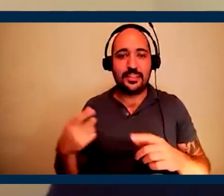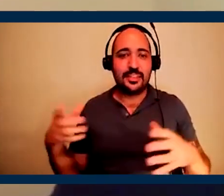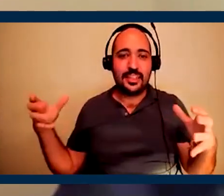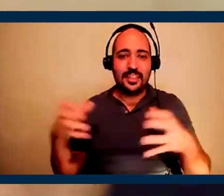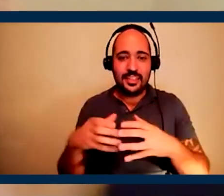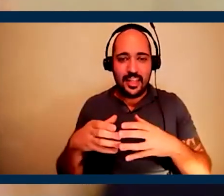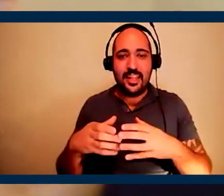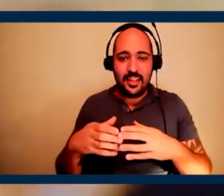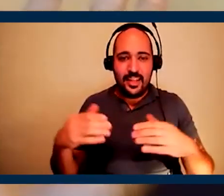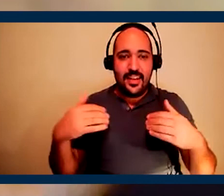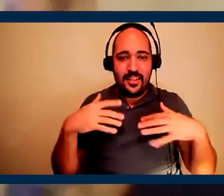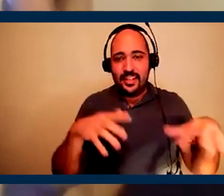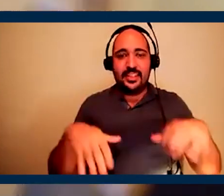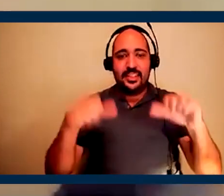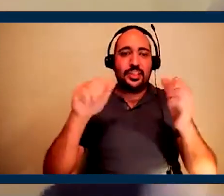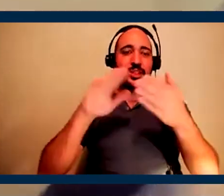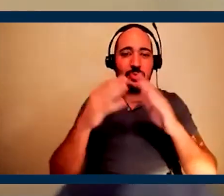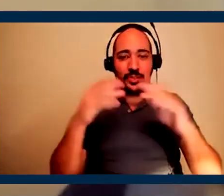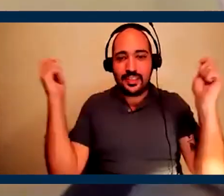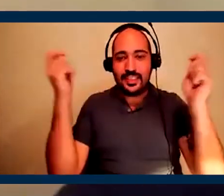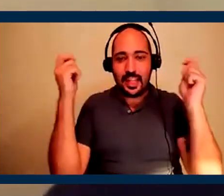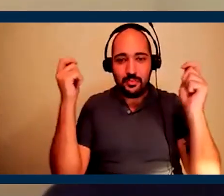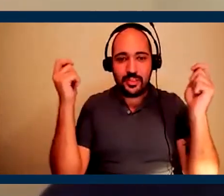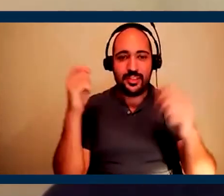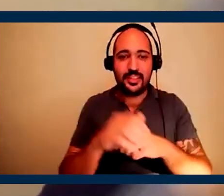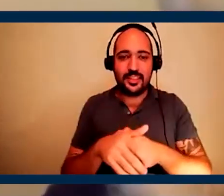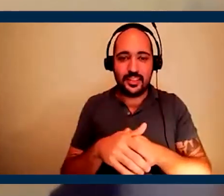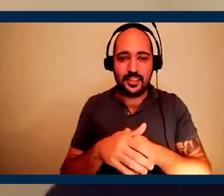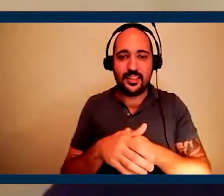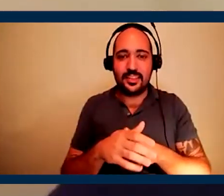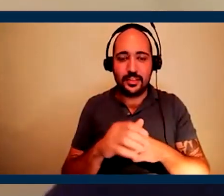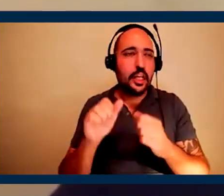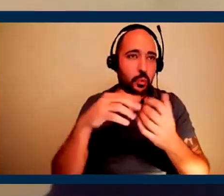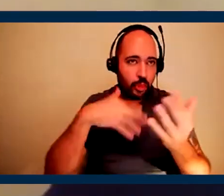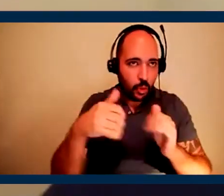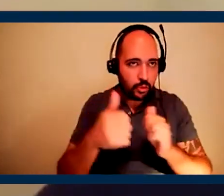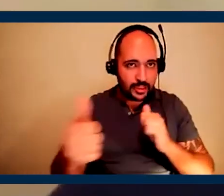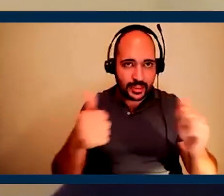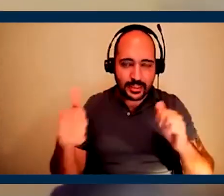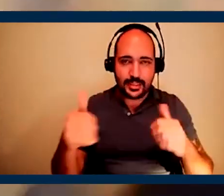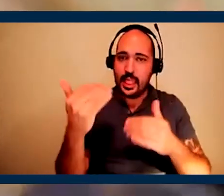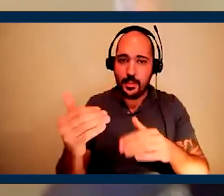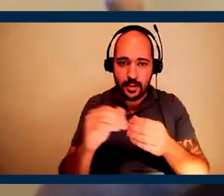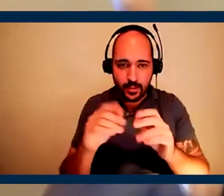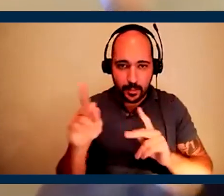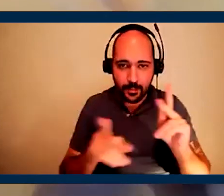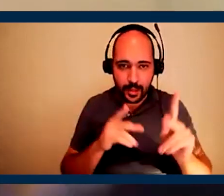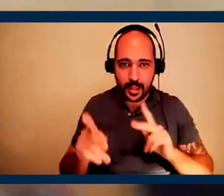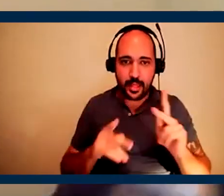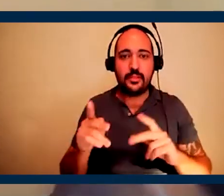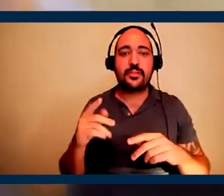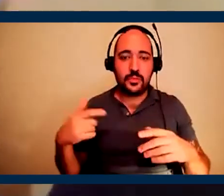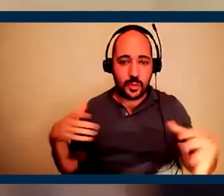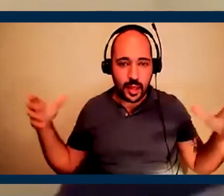together and having a community celebration, socially distanced, with a limited amount of people and within our trusted pod. We're